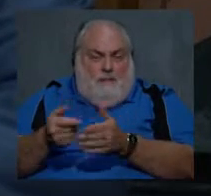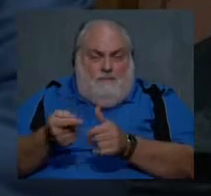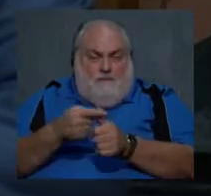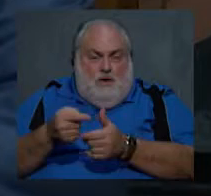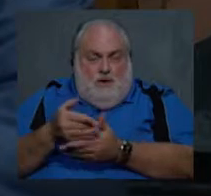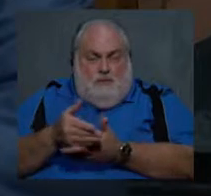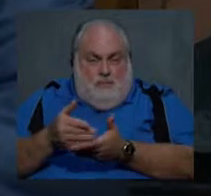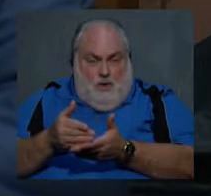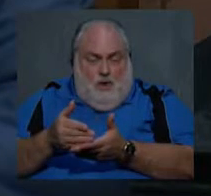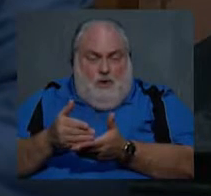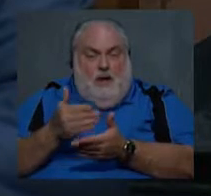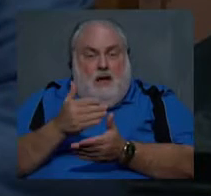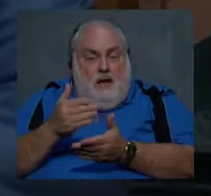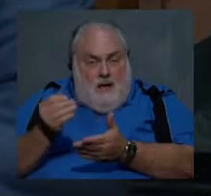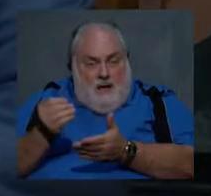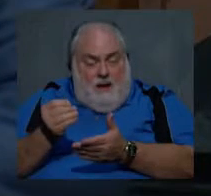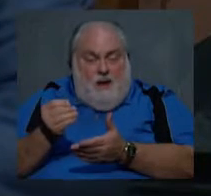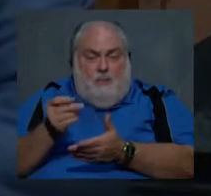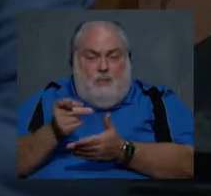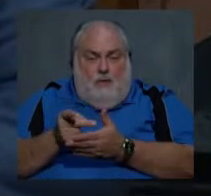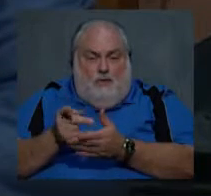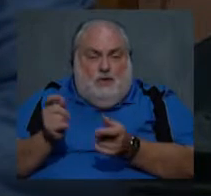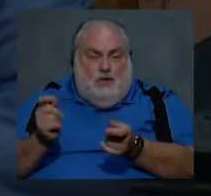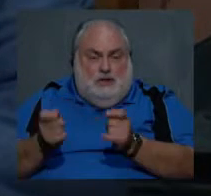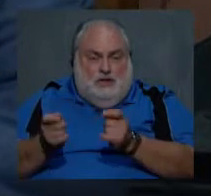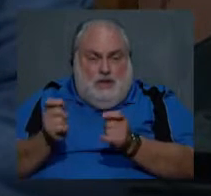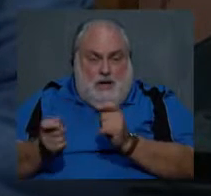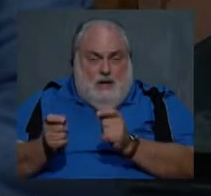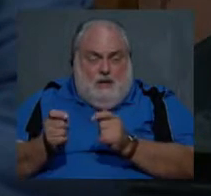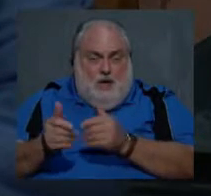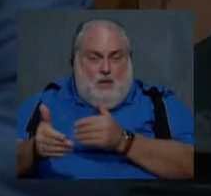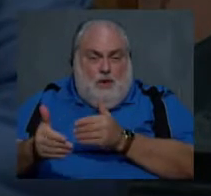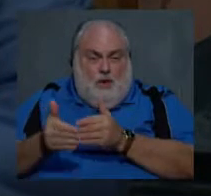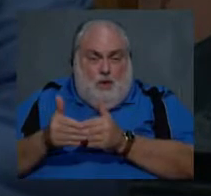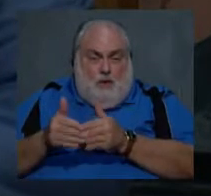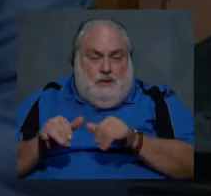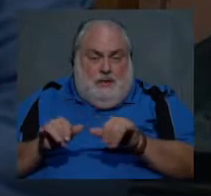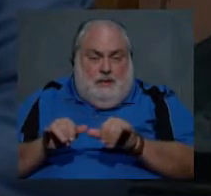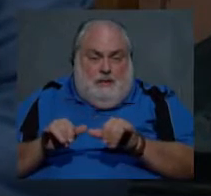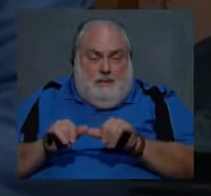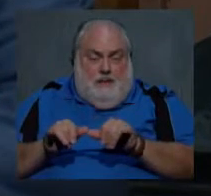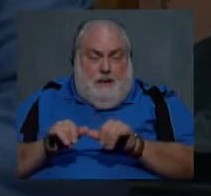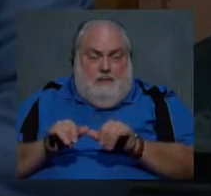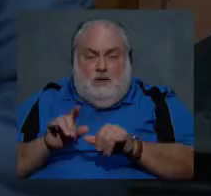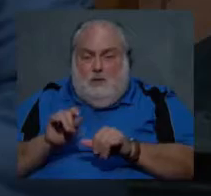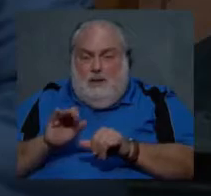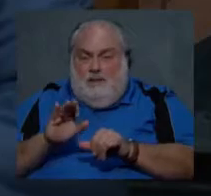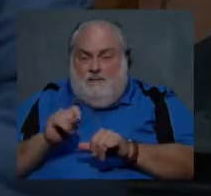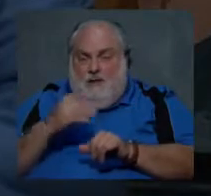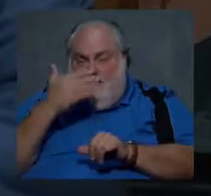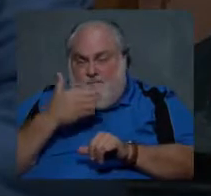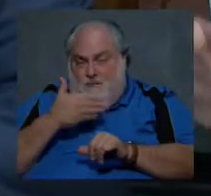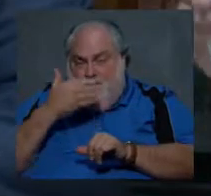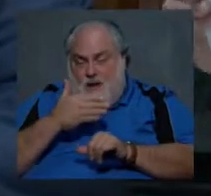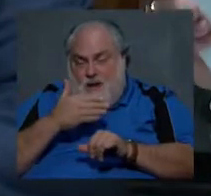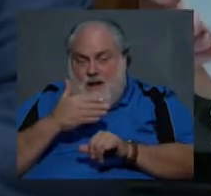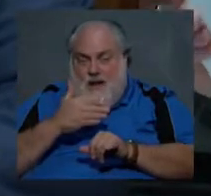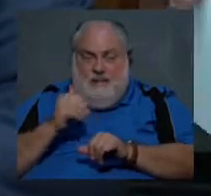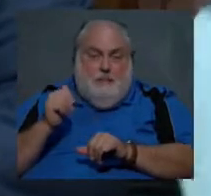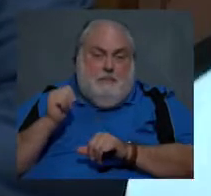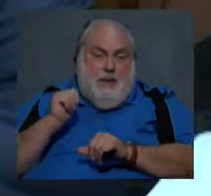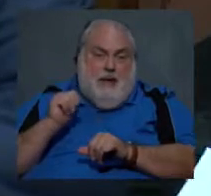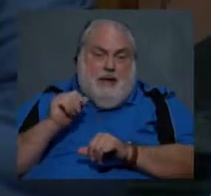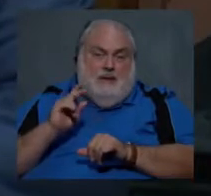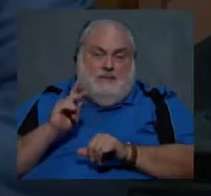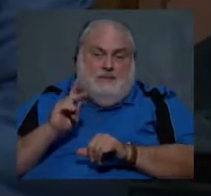phase. Staff recommends approval of the variance request to allow a reduced front building line of 20 feet and a reduced side yard setback of